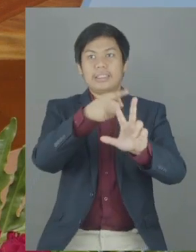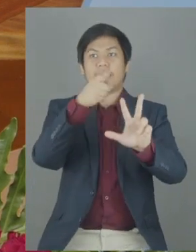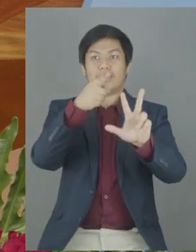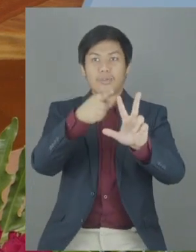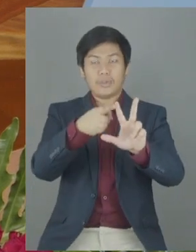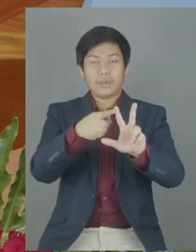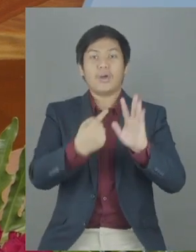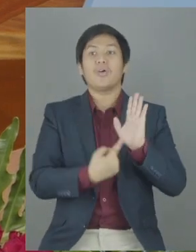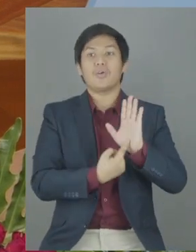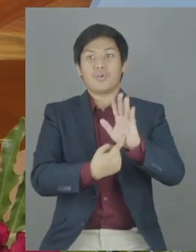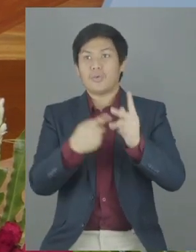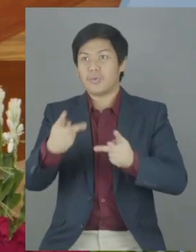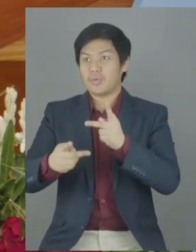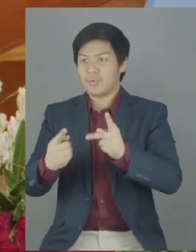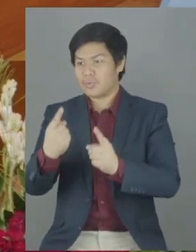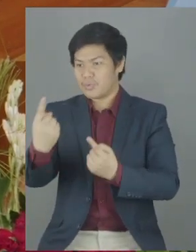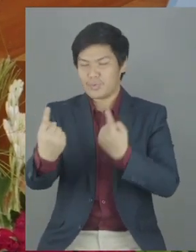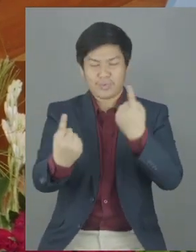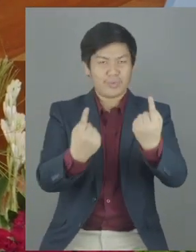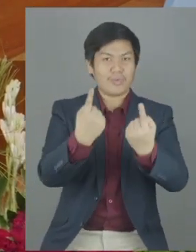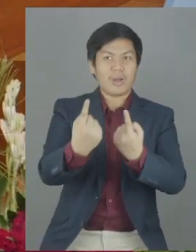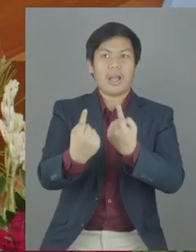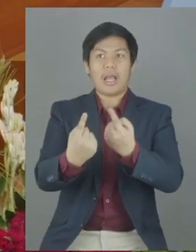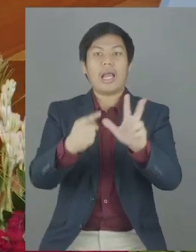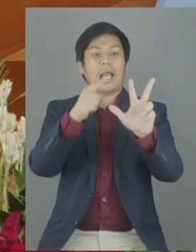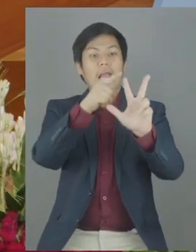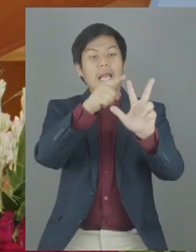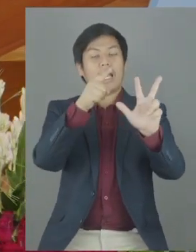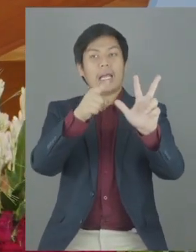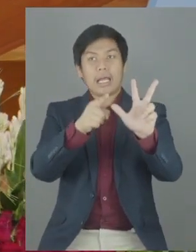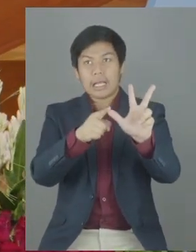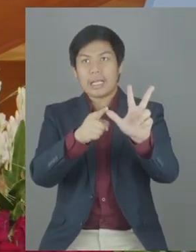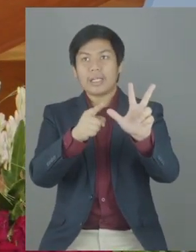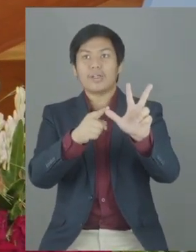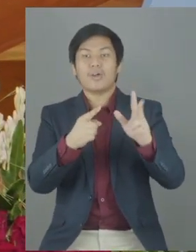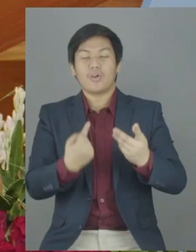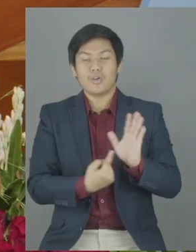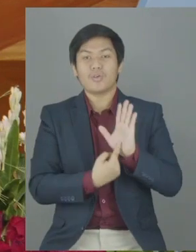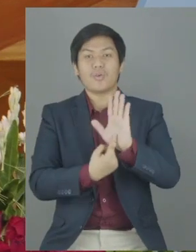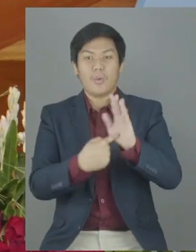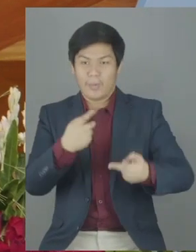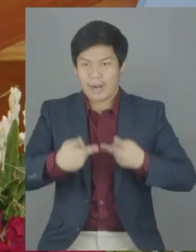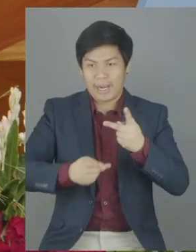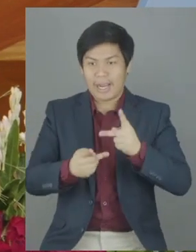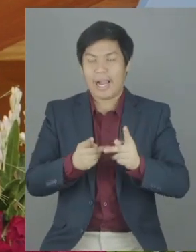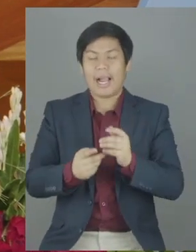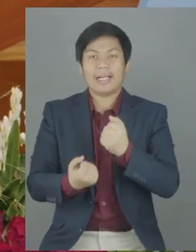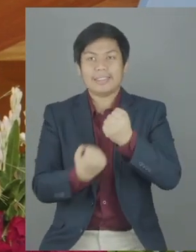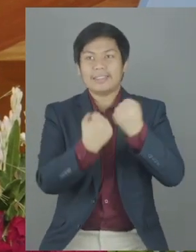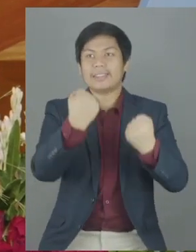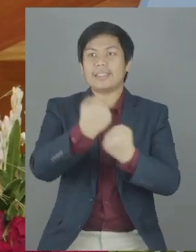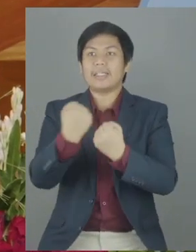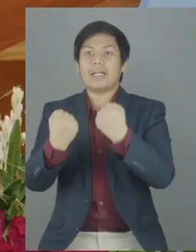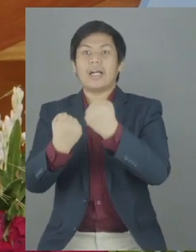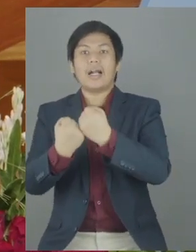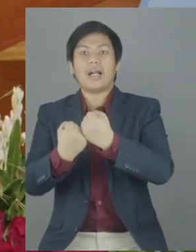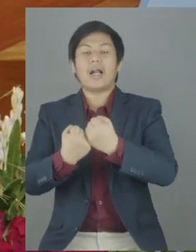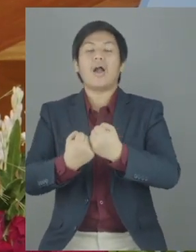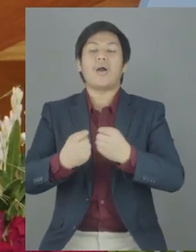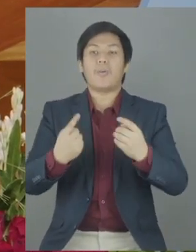hospitality to one another. And the third point is show hospitality to one another without